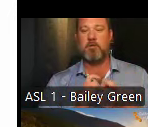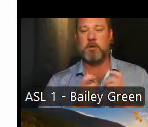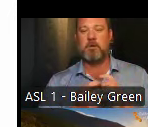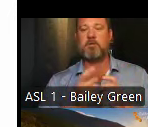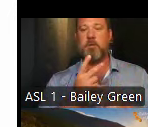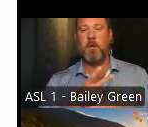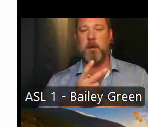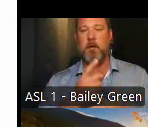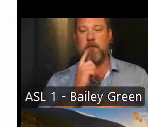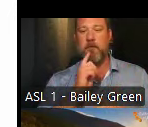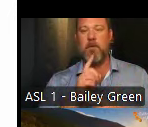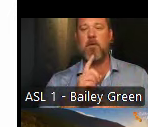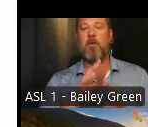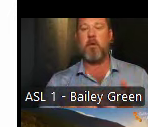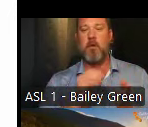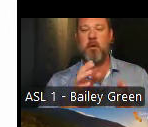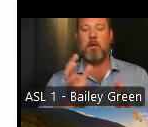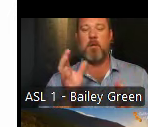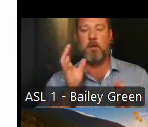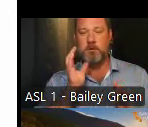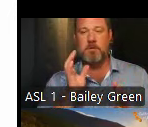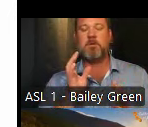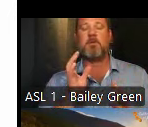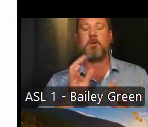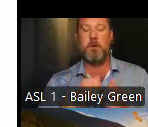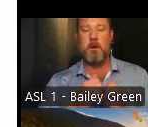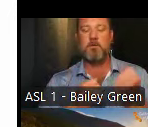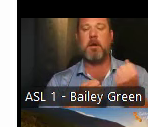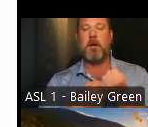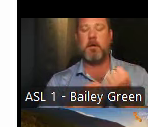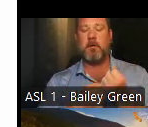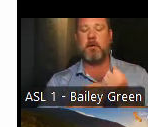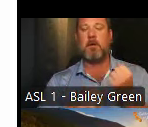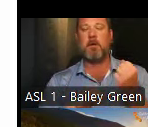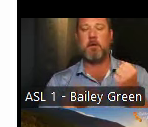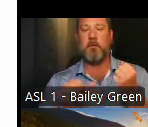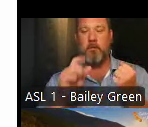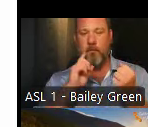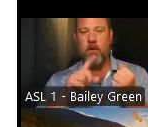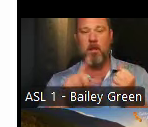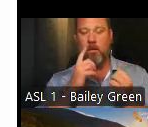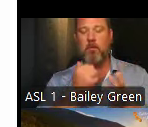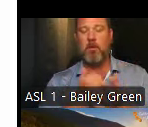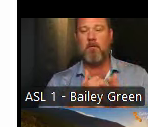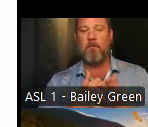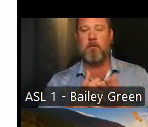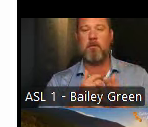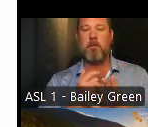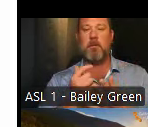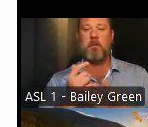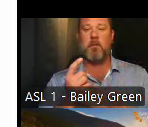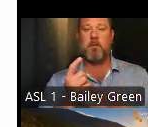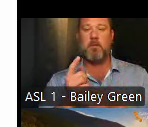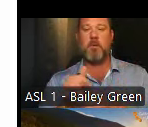care for and to learn how to listen to them and really learn how to advocate for them, I think would be very helpful. So whereas